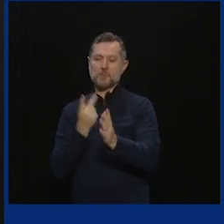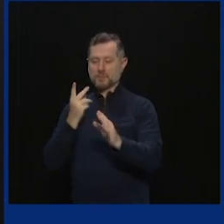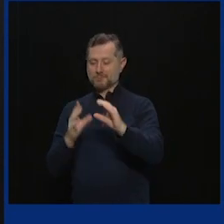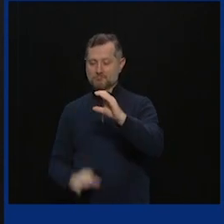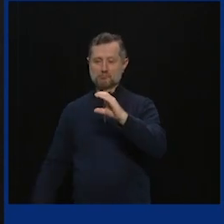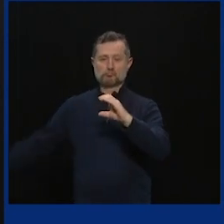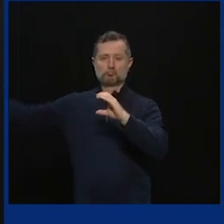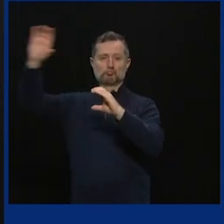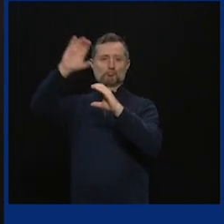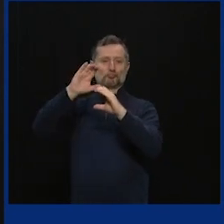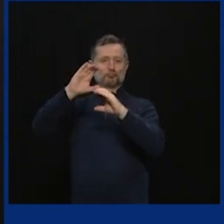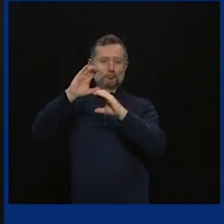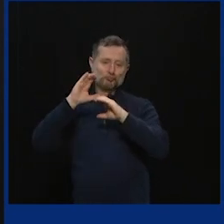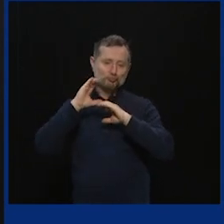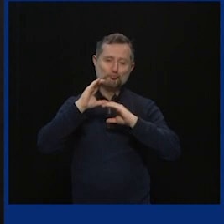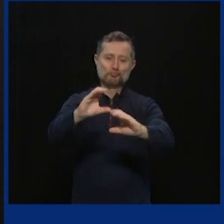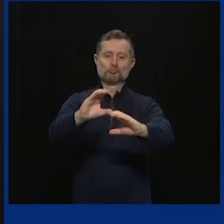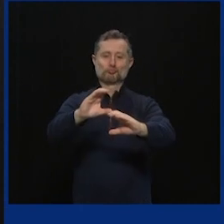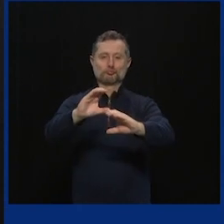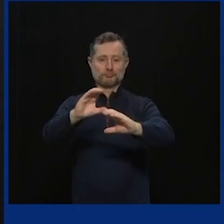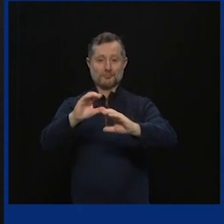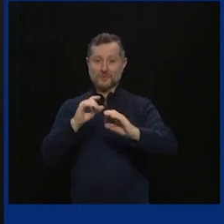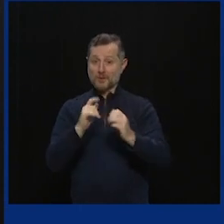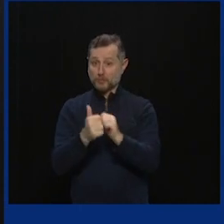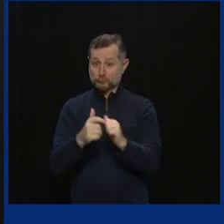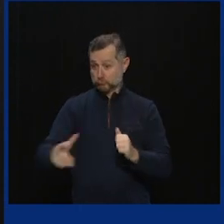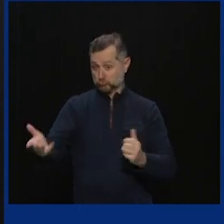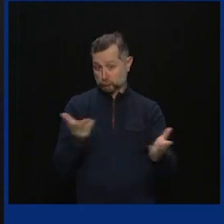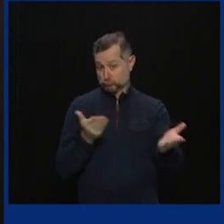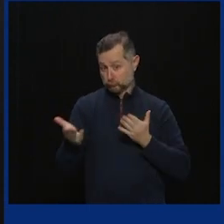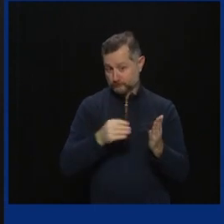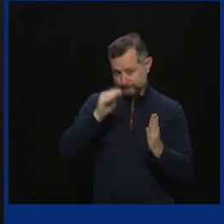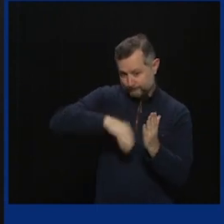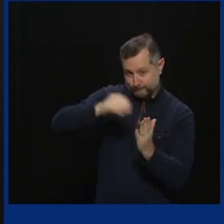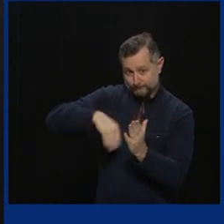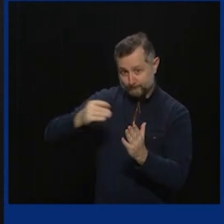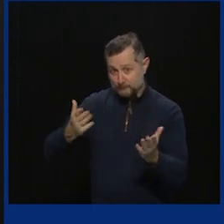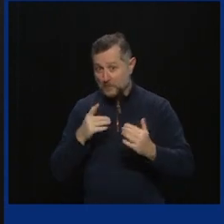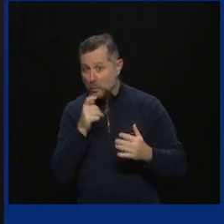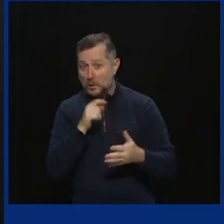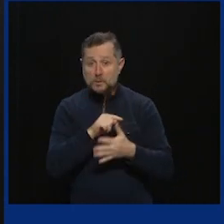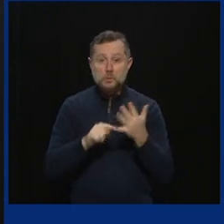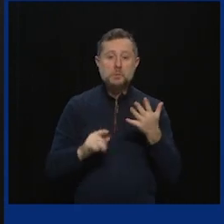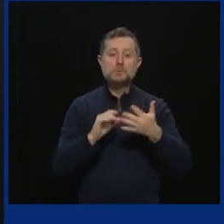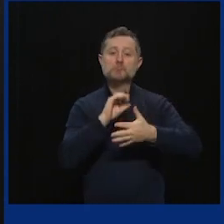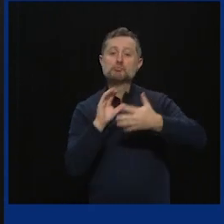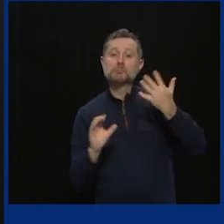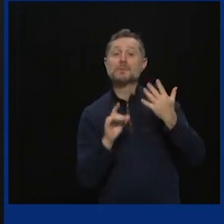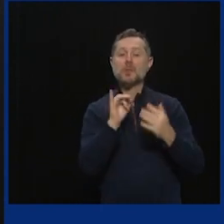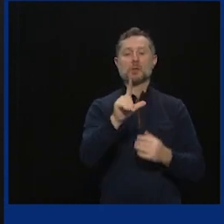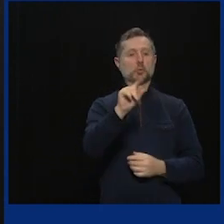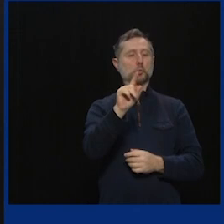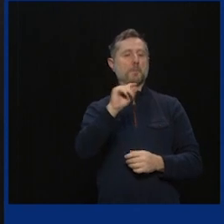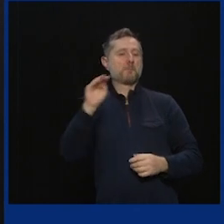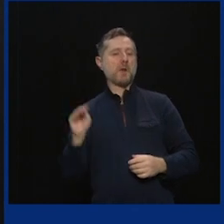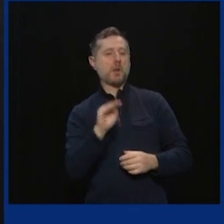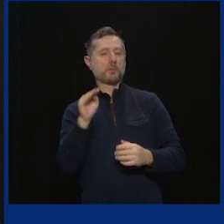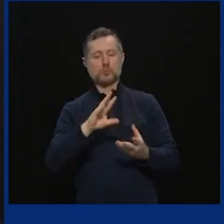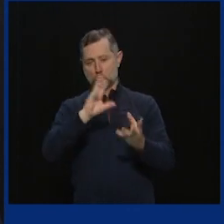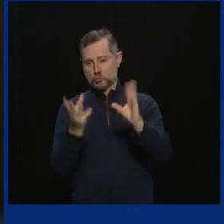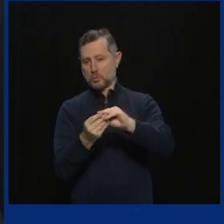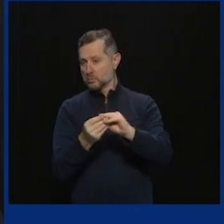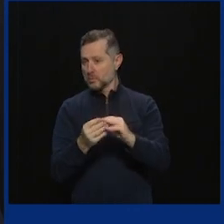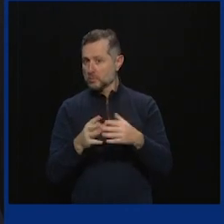based on your merits, to receive $20 million so you can supercharge the community right off the bat.